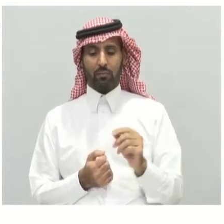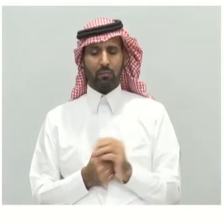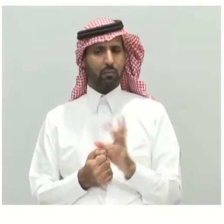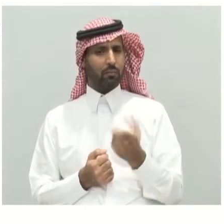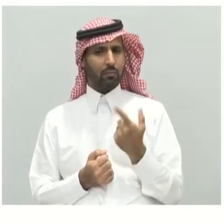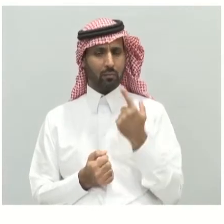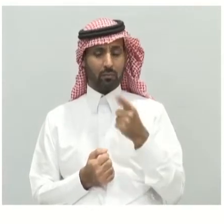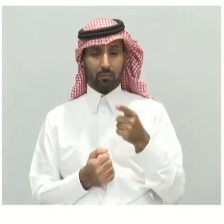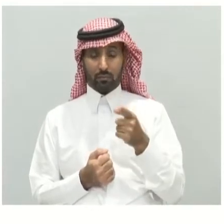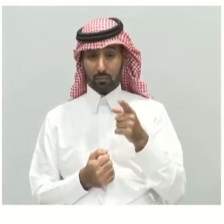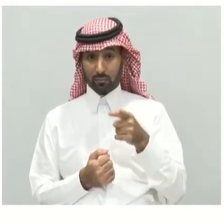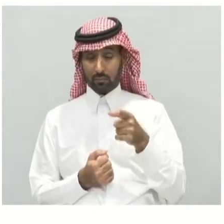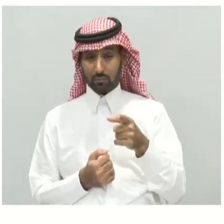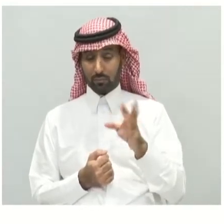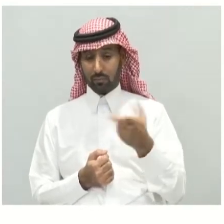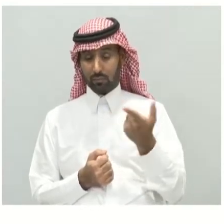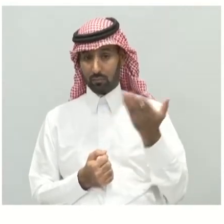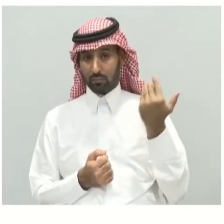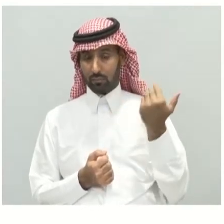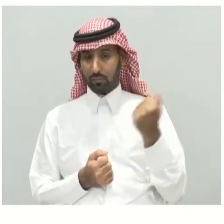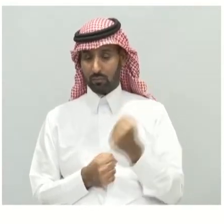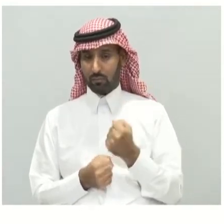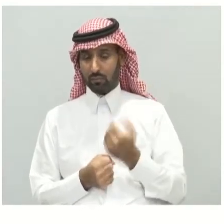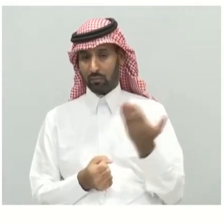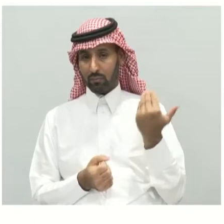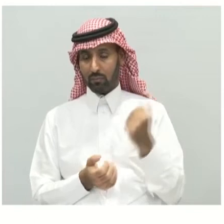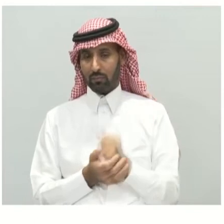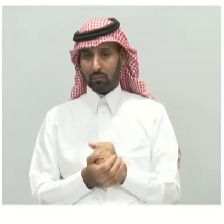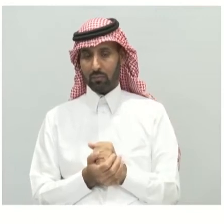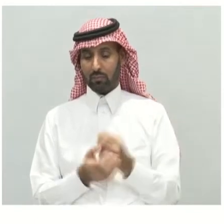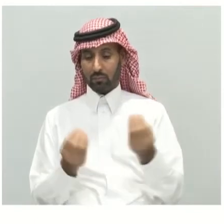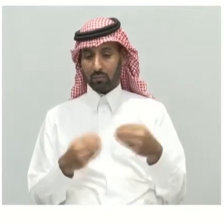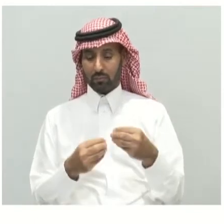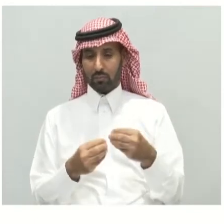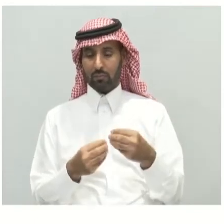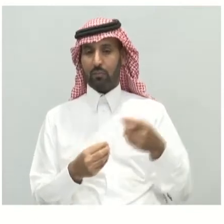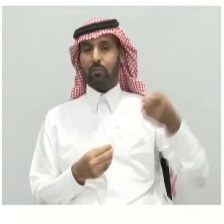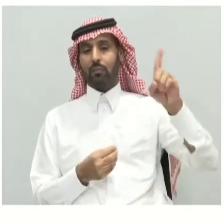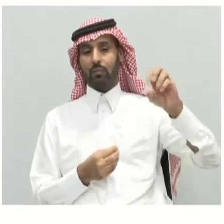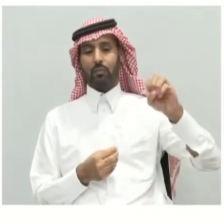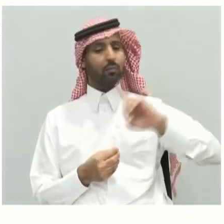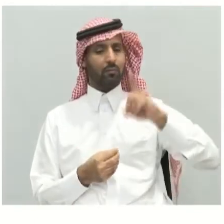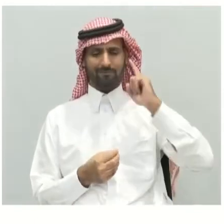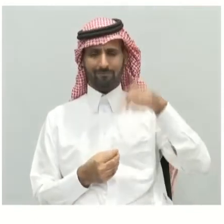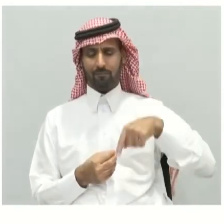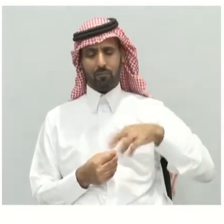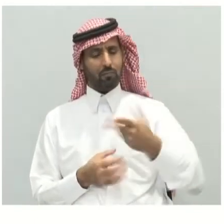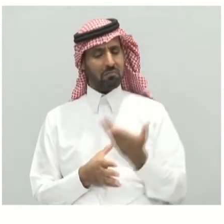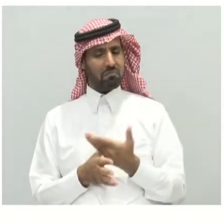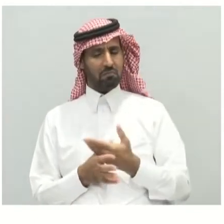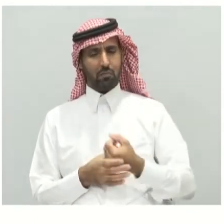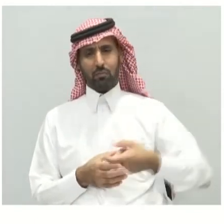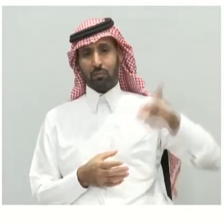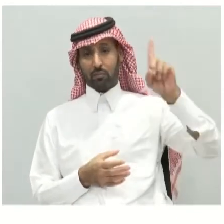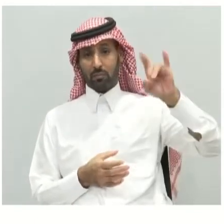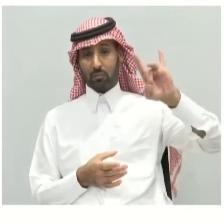What did you use to? Here, we don't add the D because we have did. Play with,